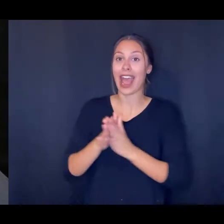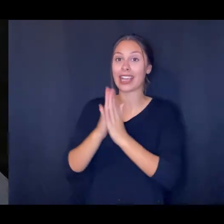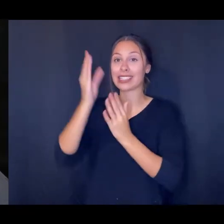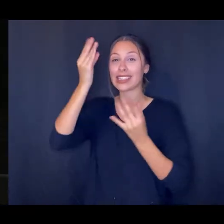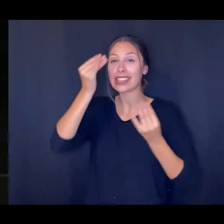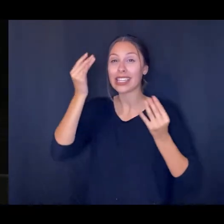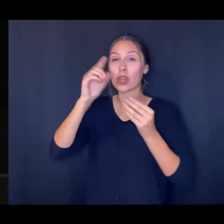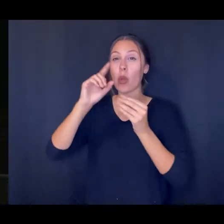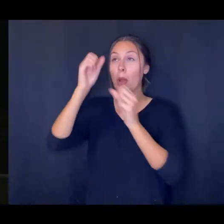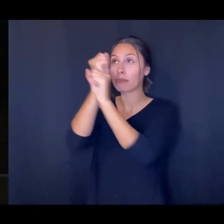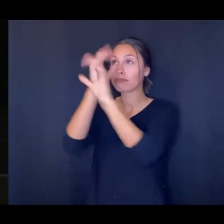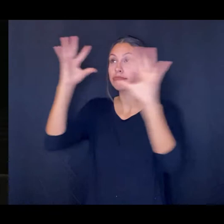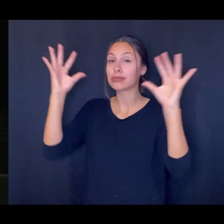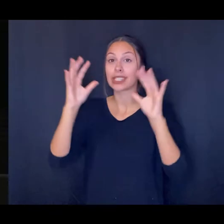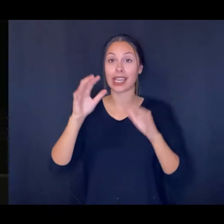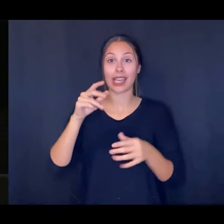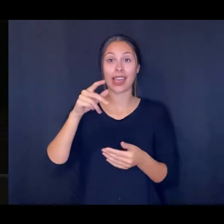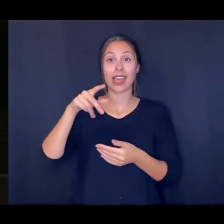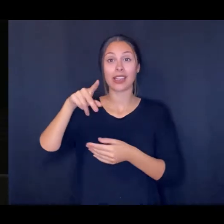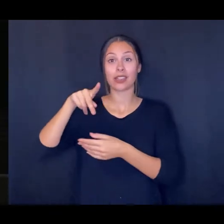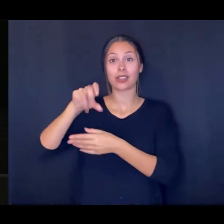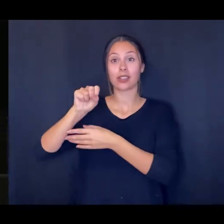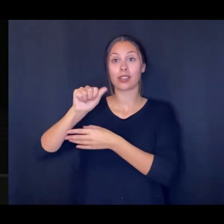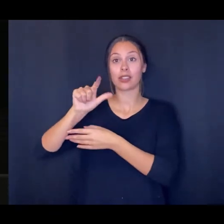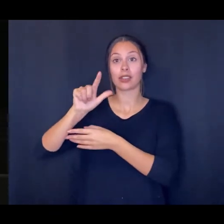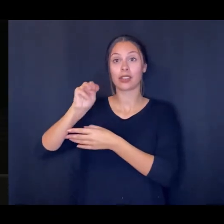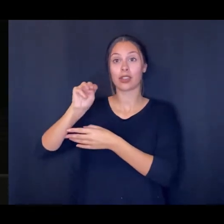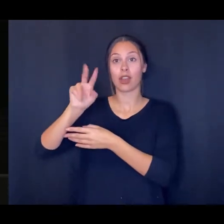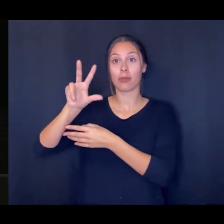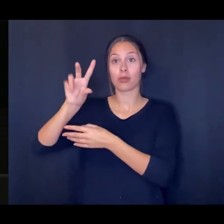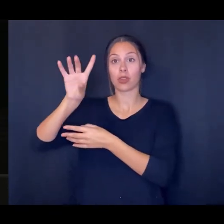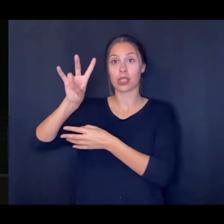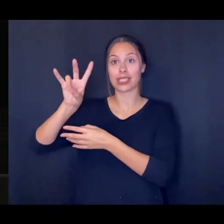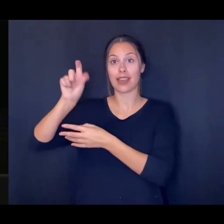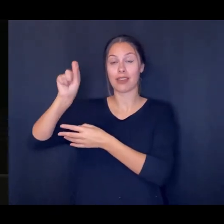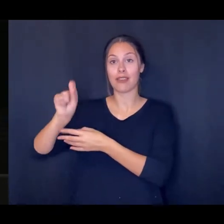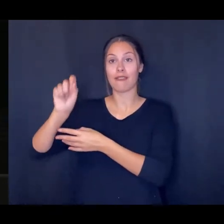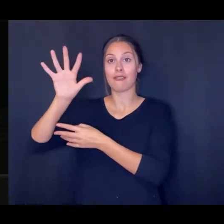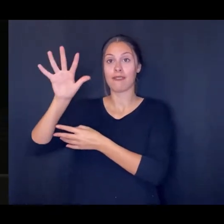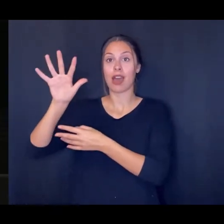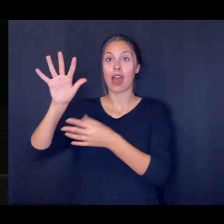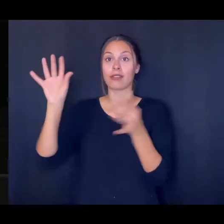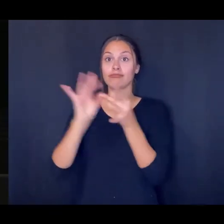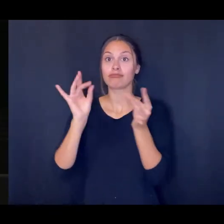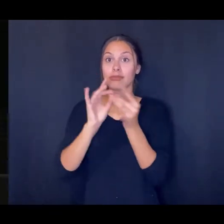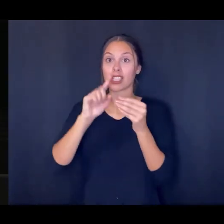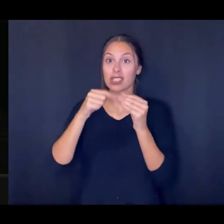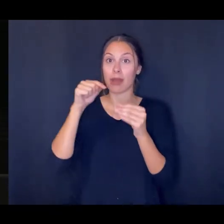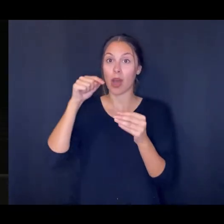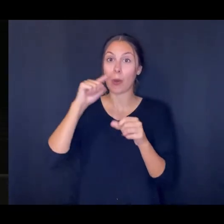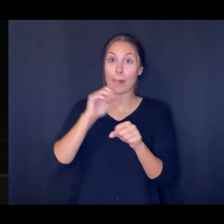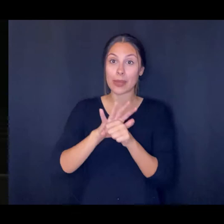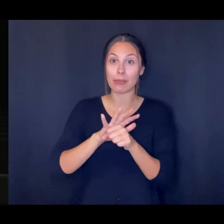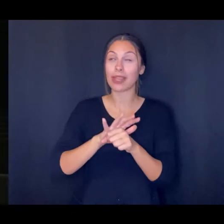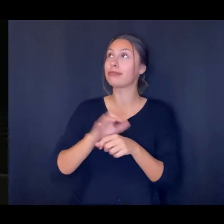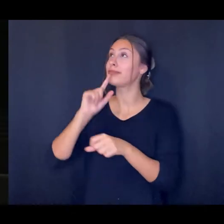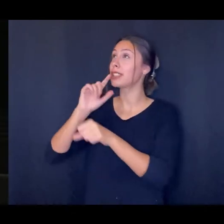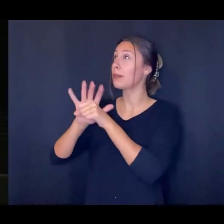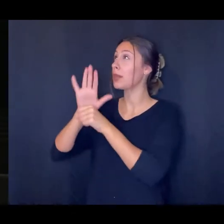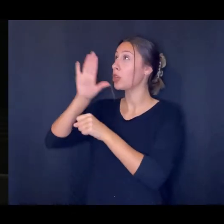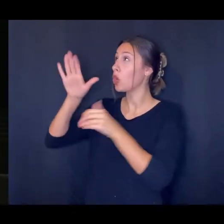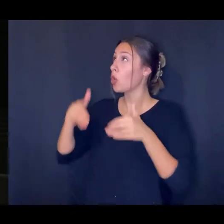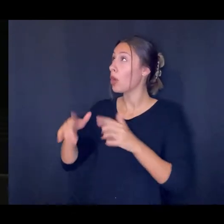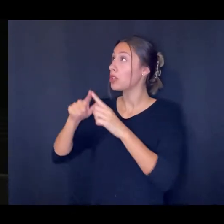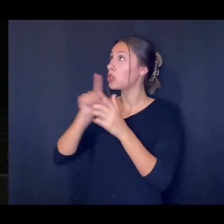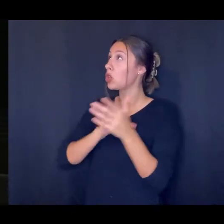or imagine. There's a passage in Psalm 37:5 that comes to mind when I think about the concept of commitment. Commit your way to the